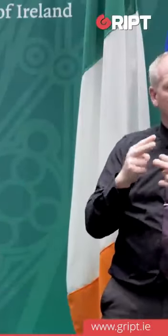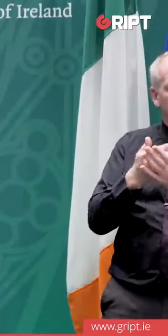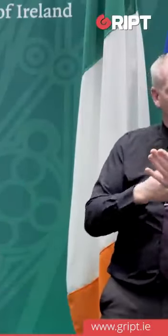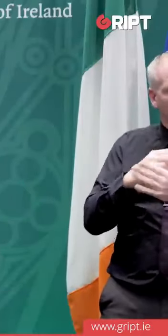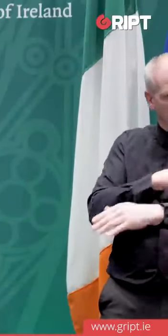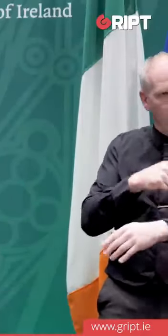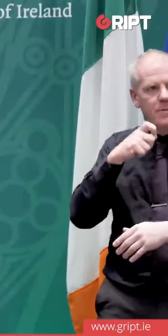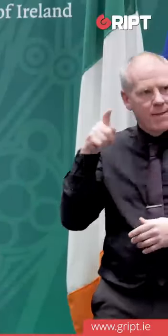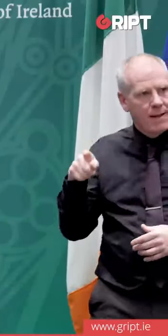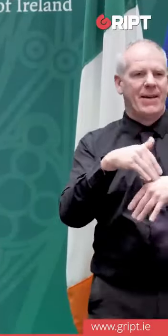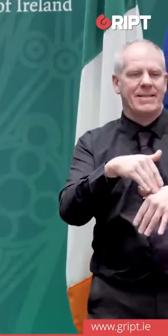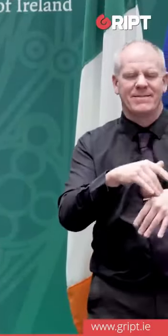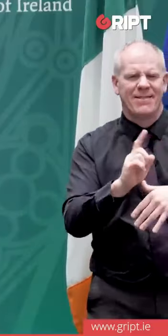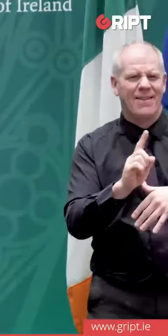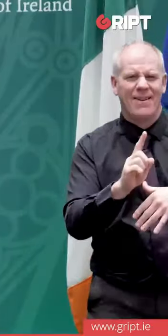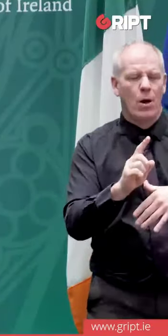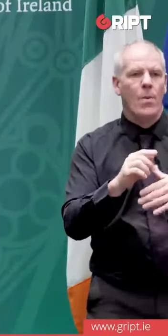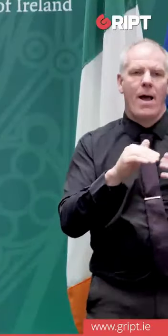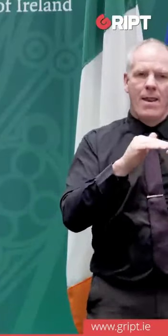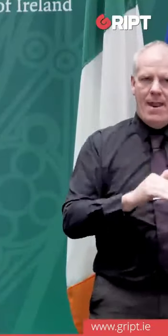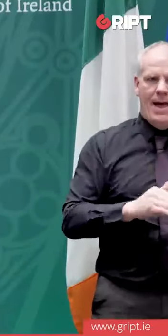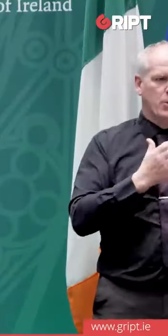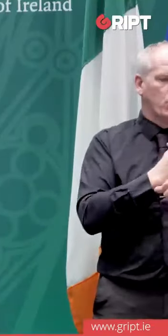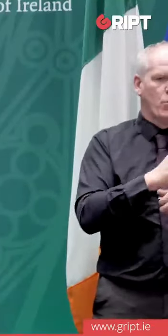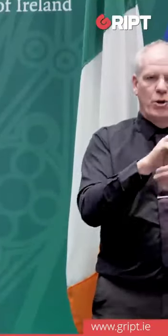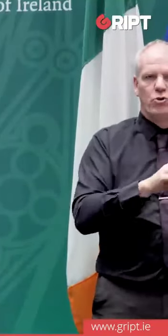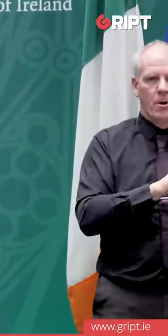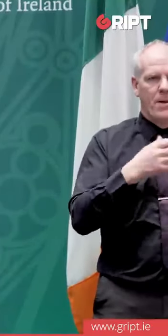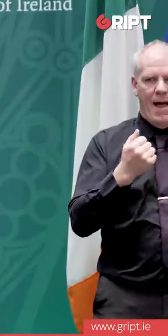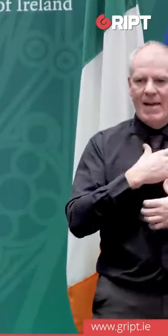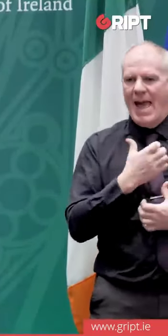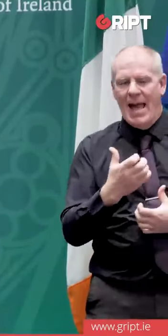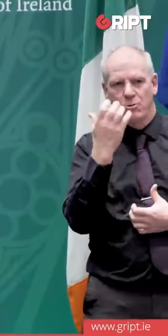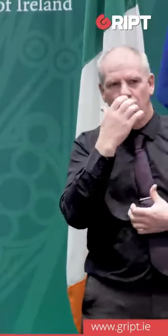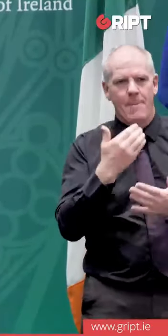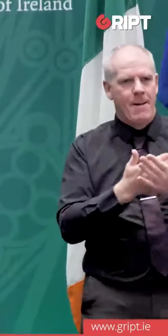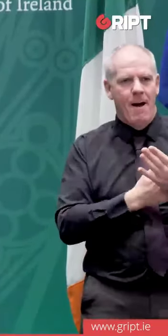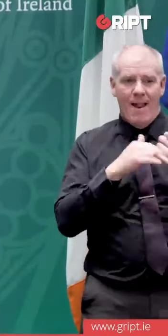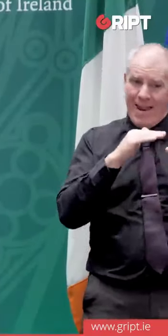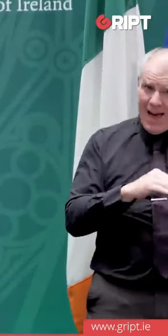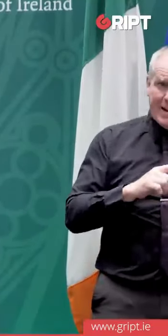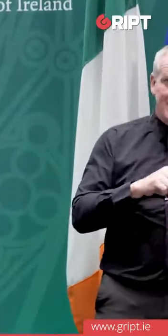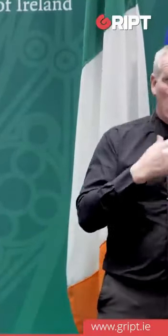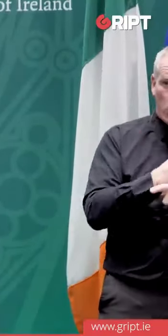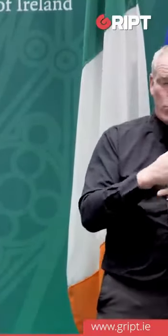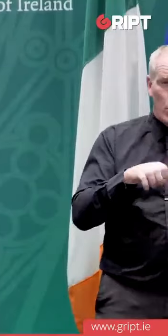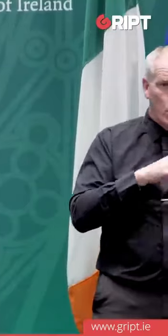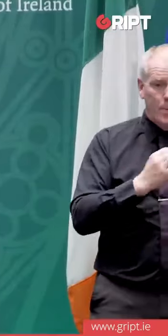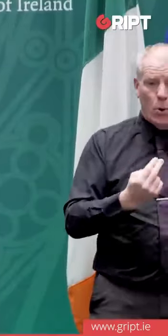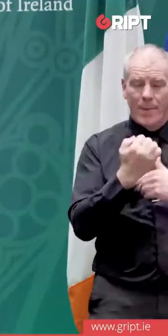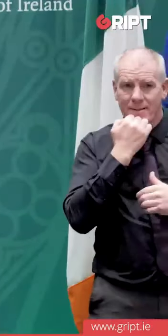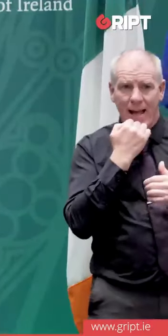also that other countries don't define hate. We are the last country in Europe to have hate crime legislation, we are the last country in Europe to